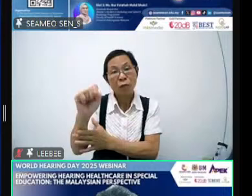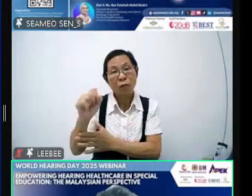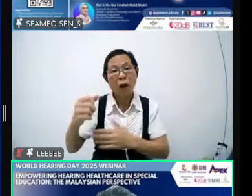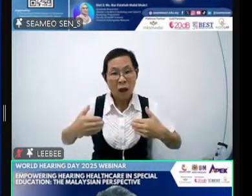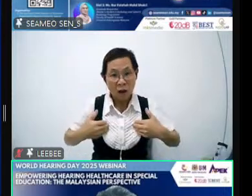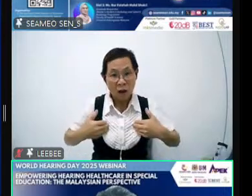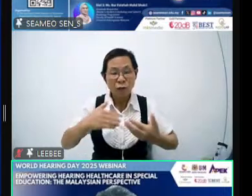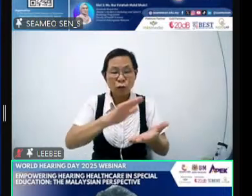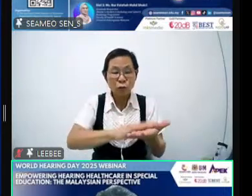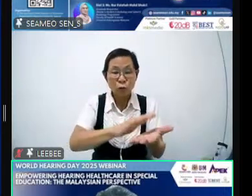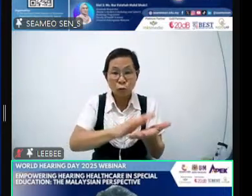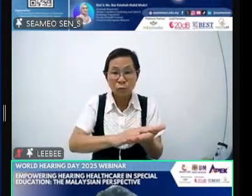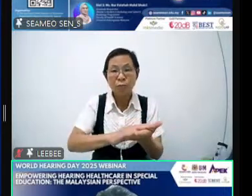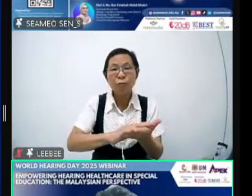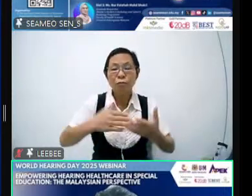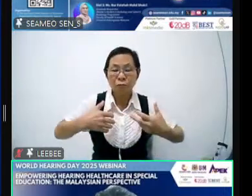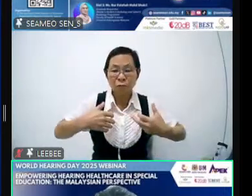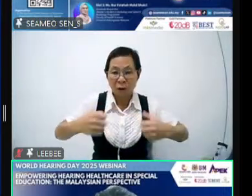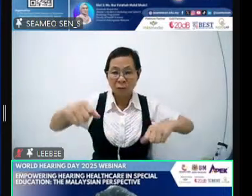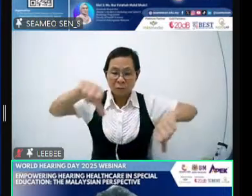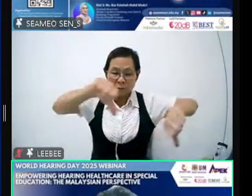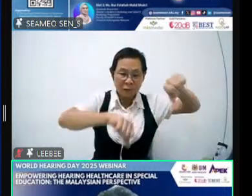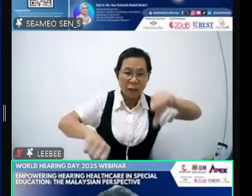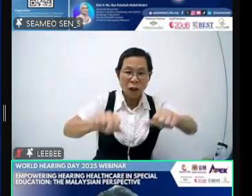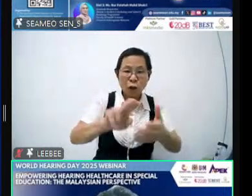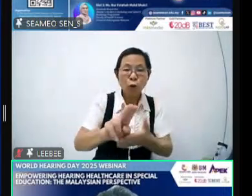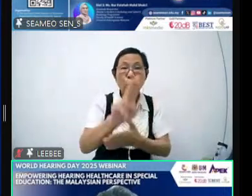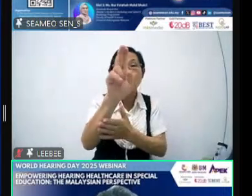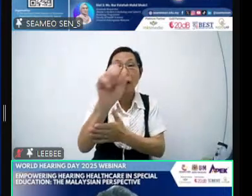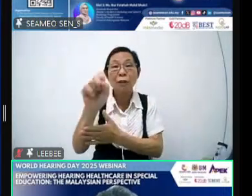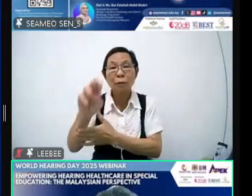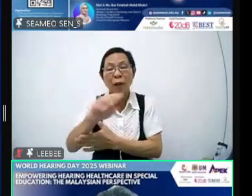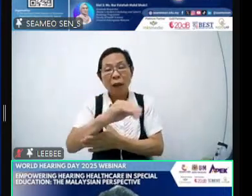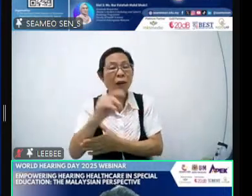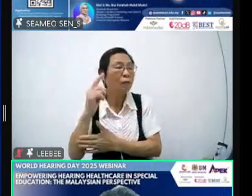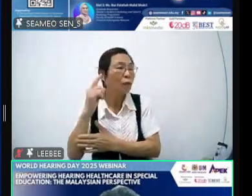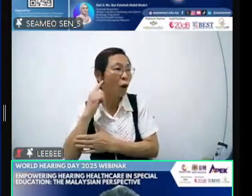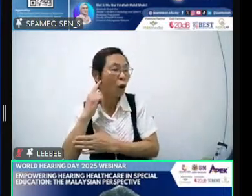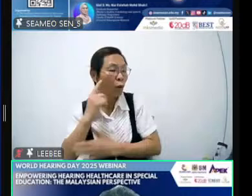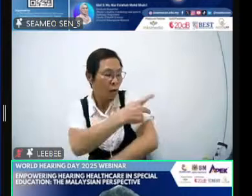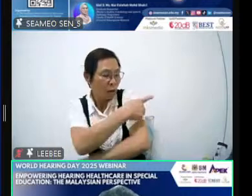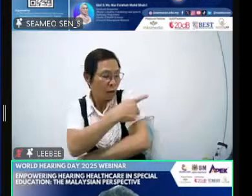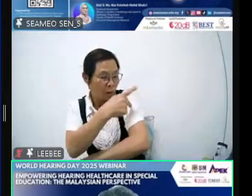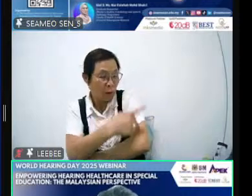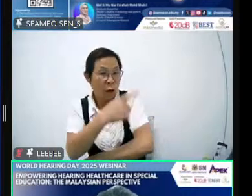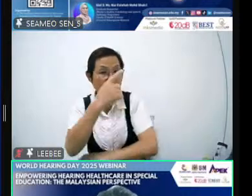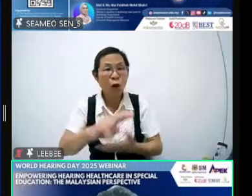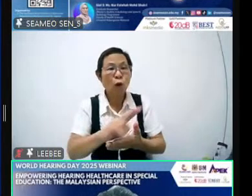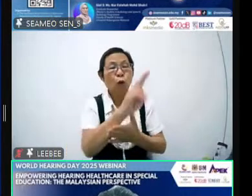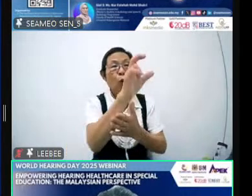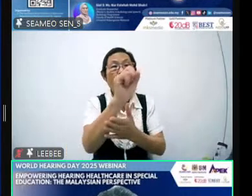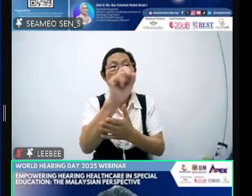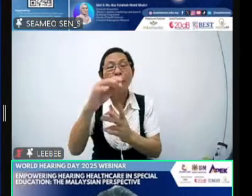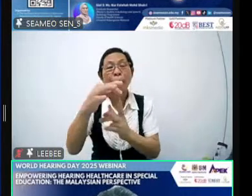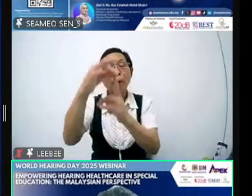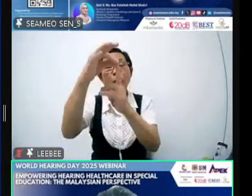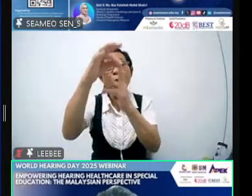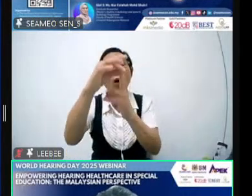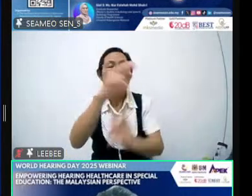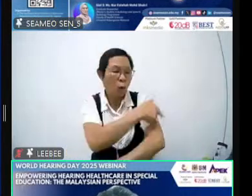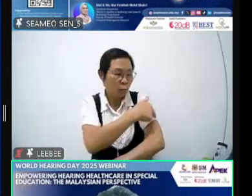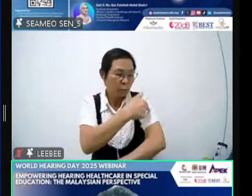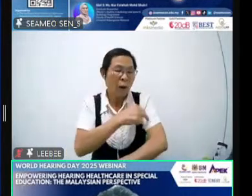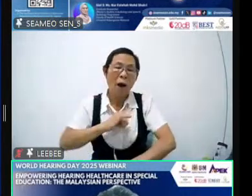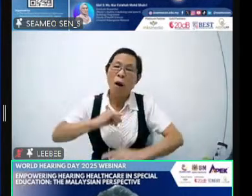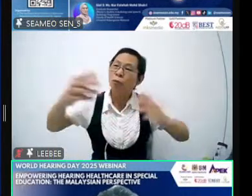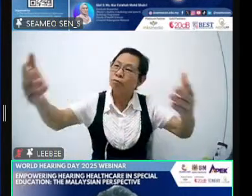Science, University Science Malaysia, and Audiology Clinic, USM Specialist Hospital, I would like to welcome